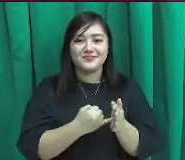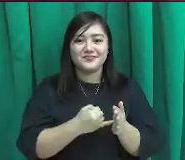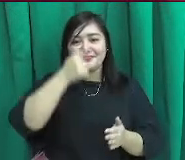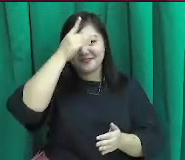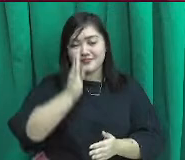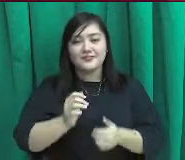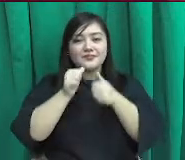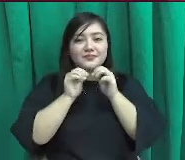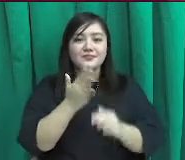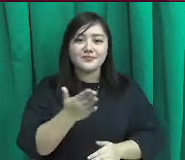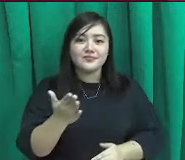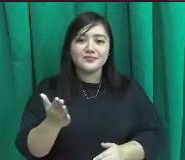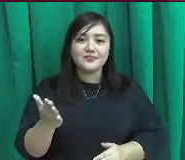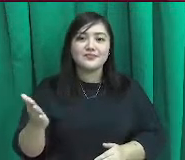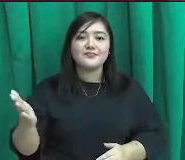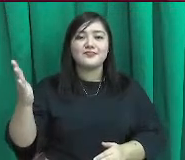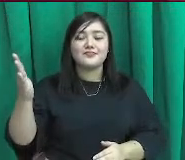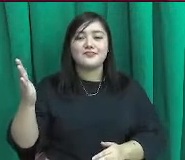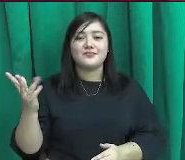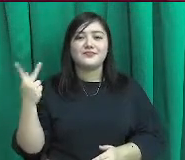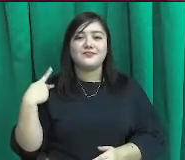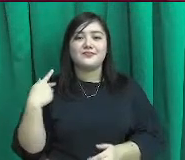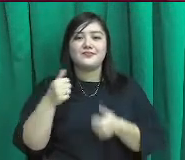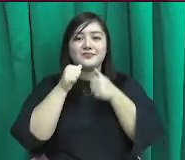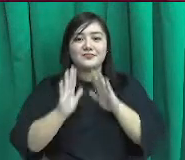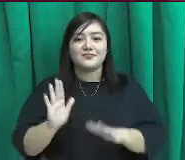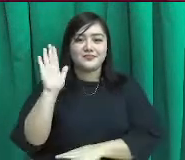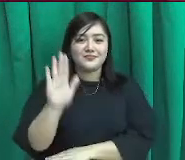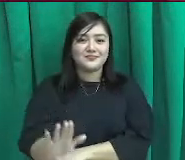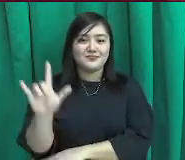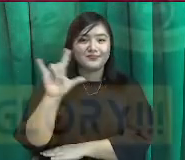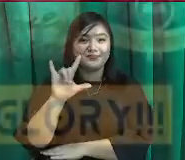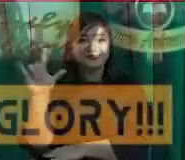bless us all. To God be the glory. Have a blessed afternoon.